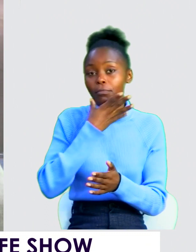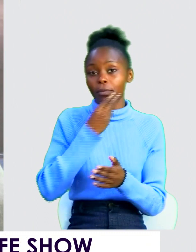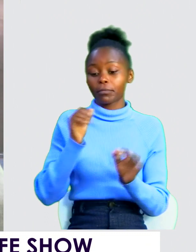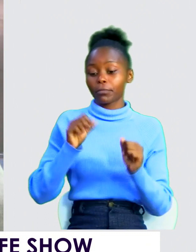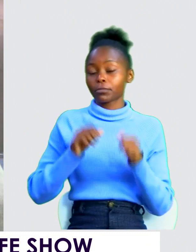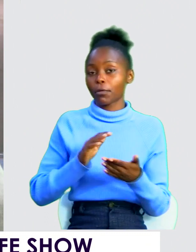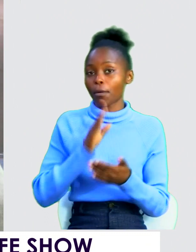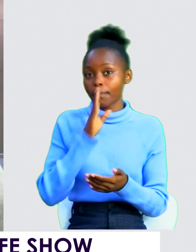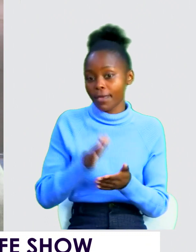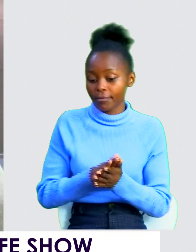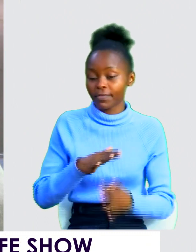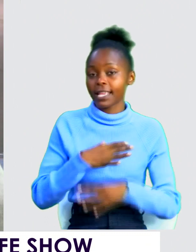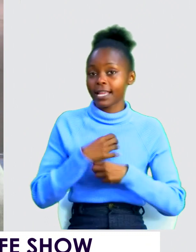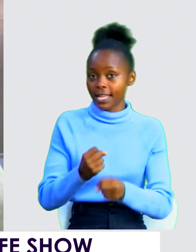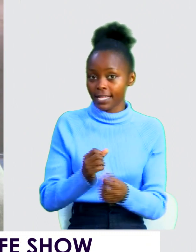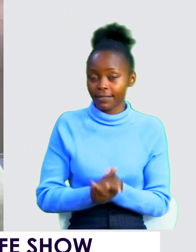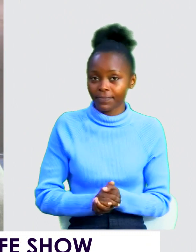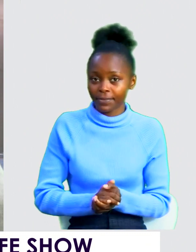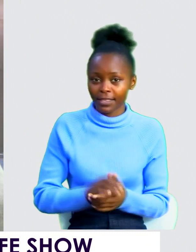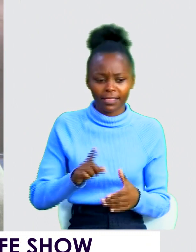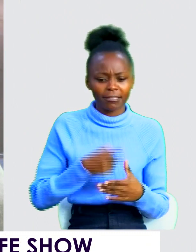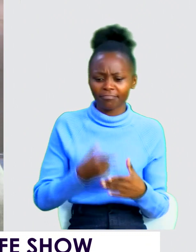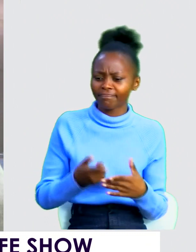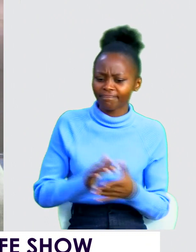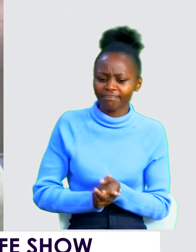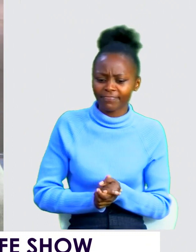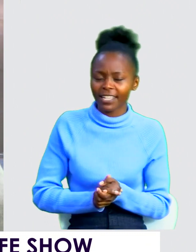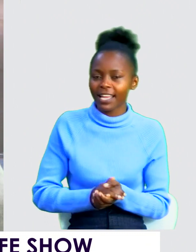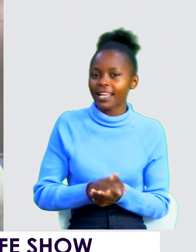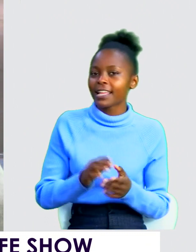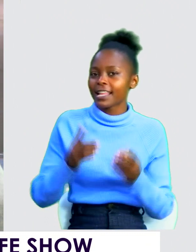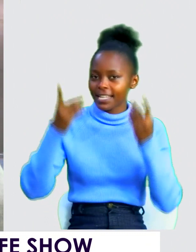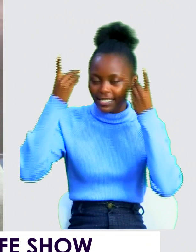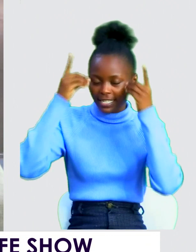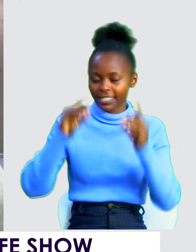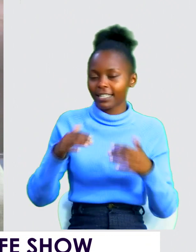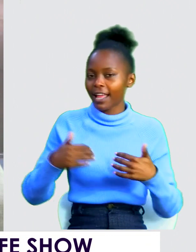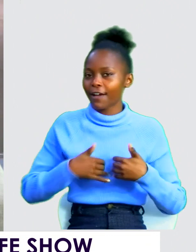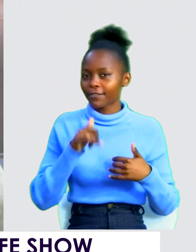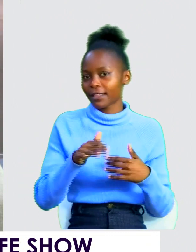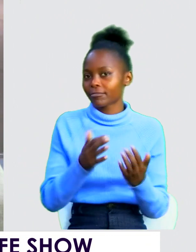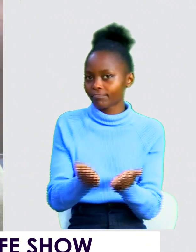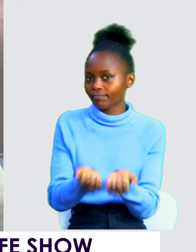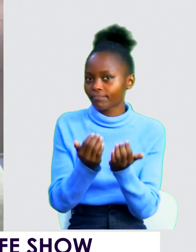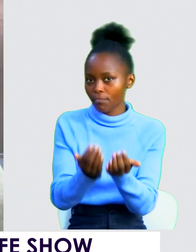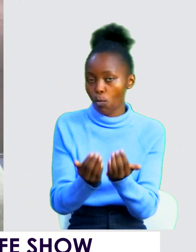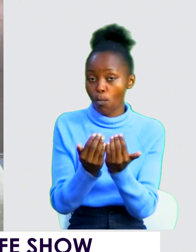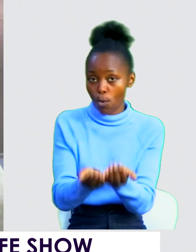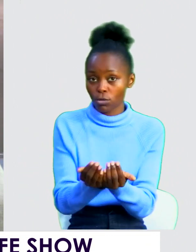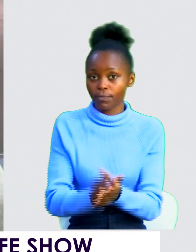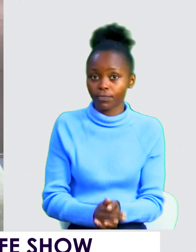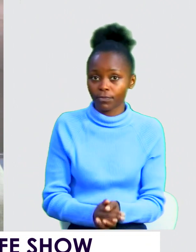plan of taking a boat from a fisherman. And guess what?